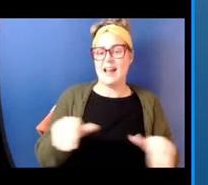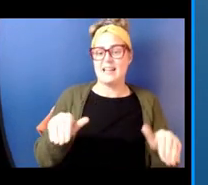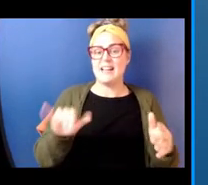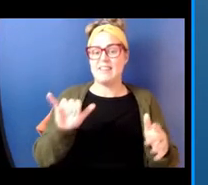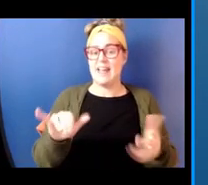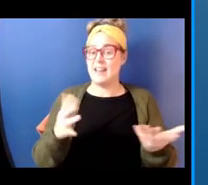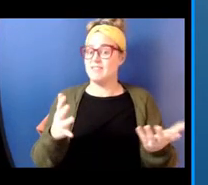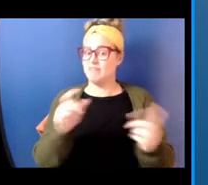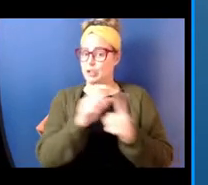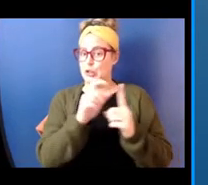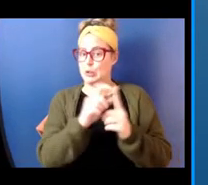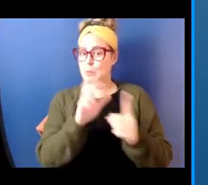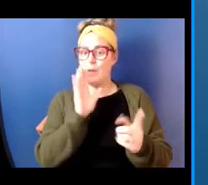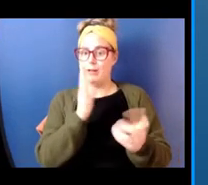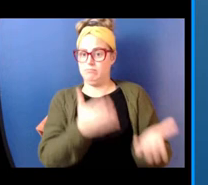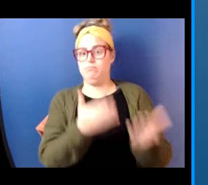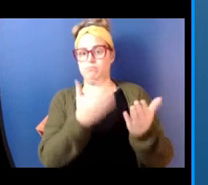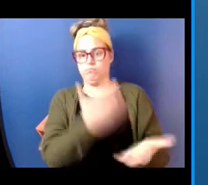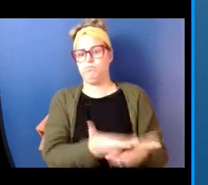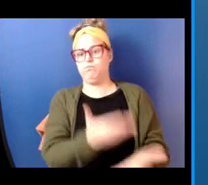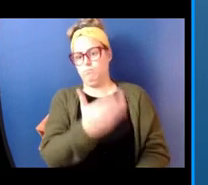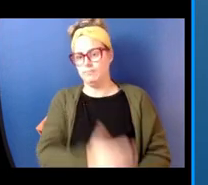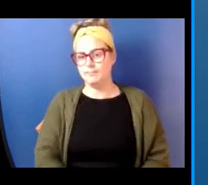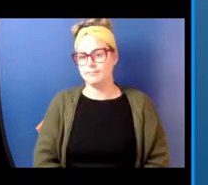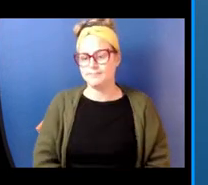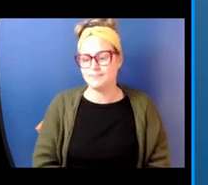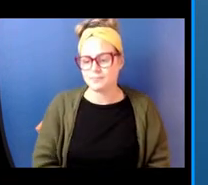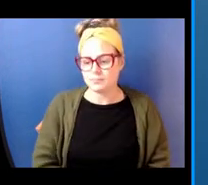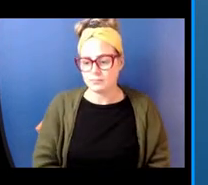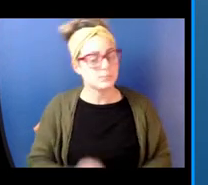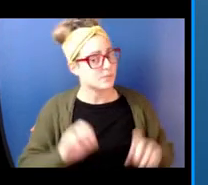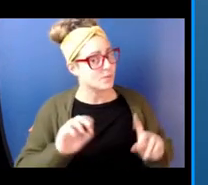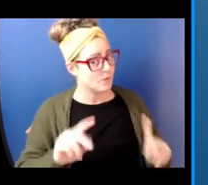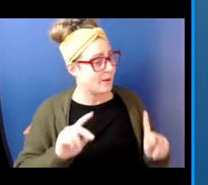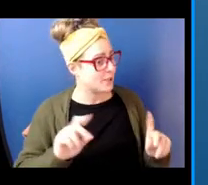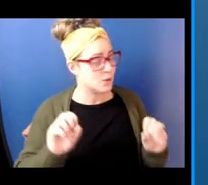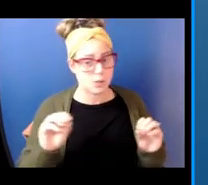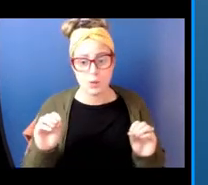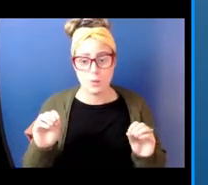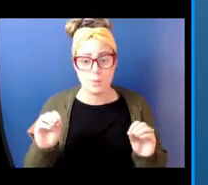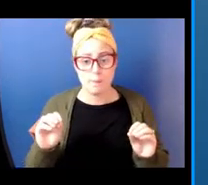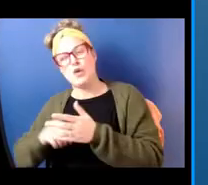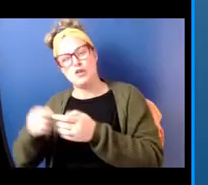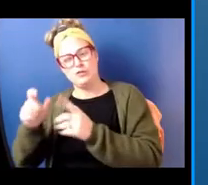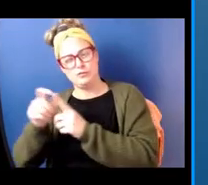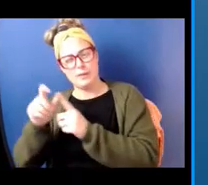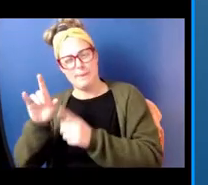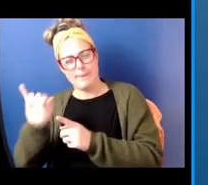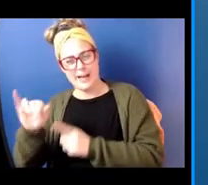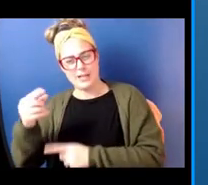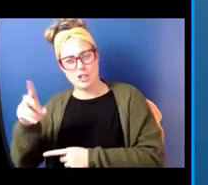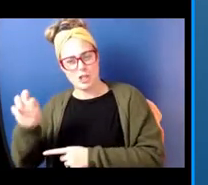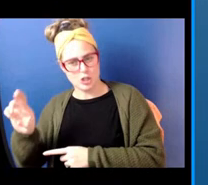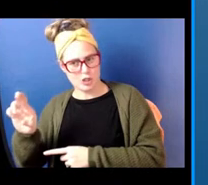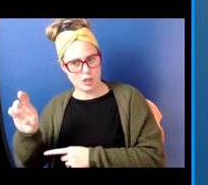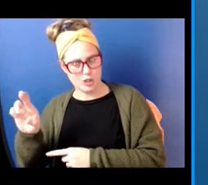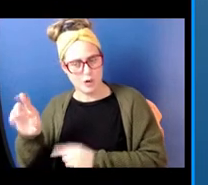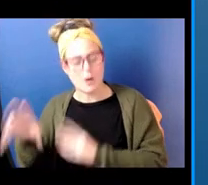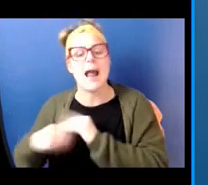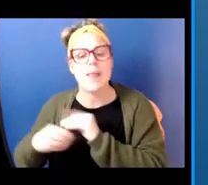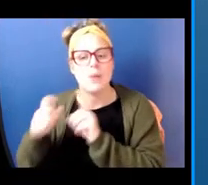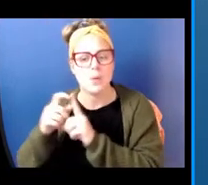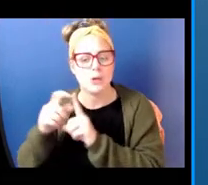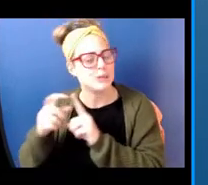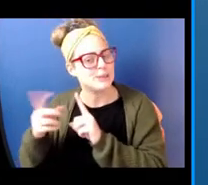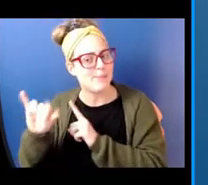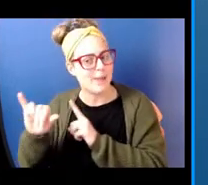okay so the motion is to strike evenly any discussion